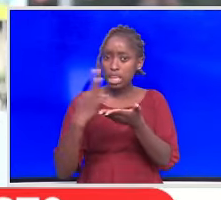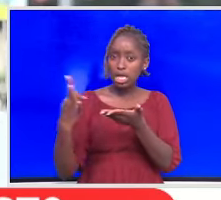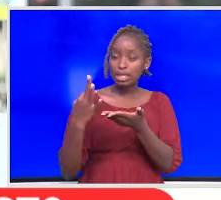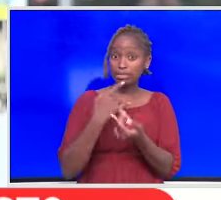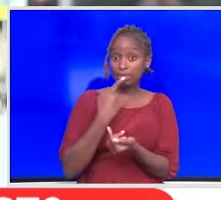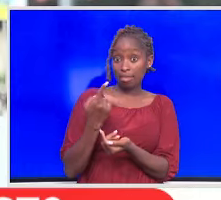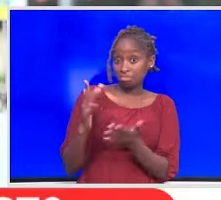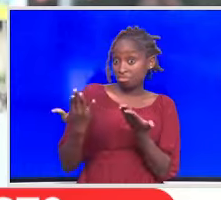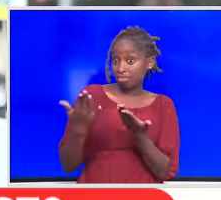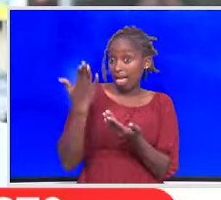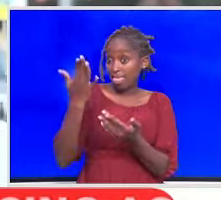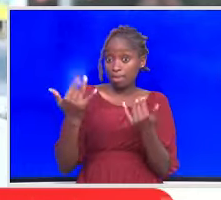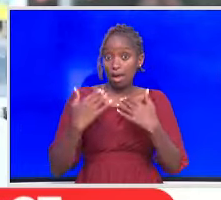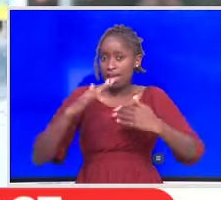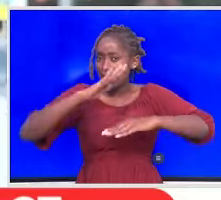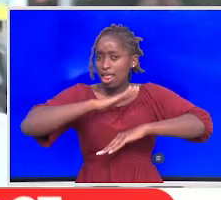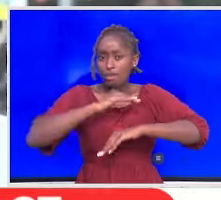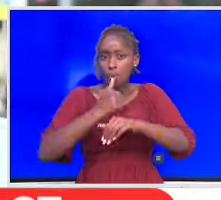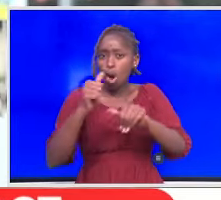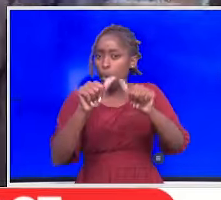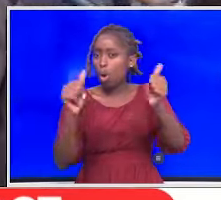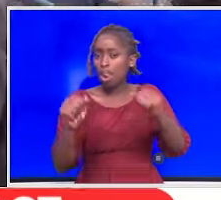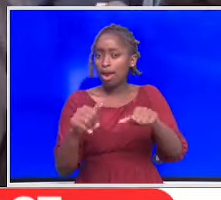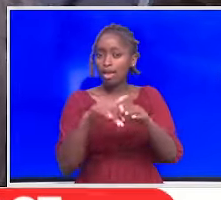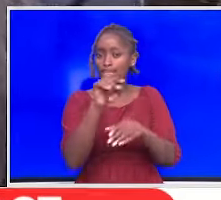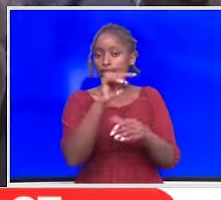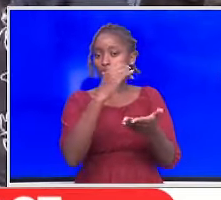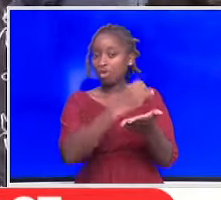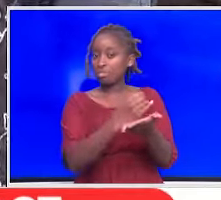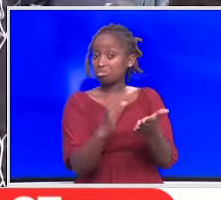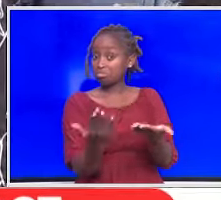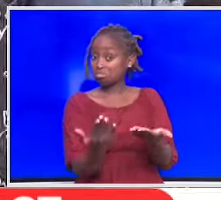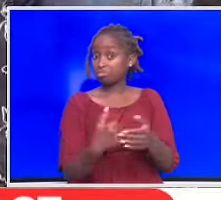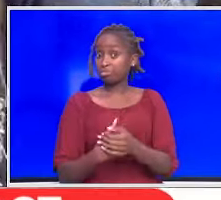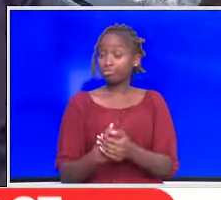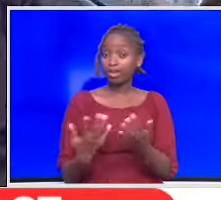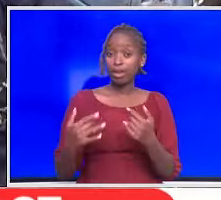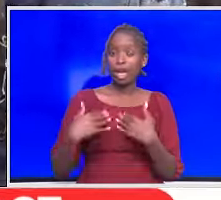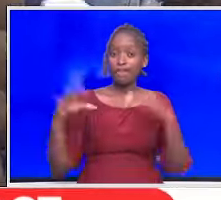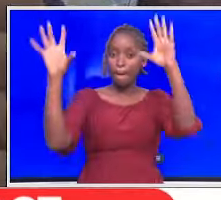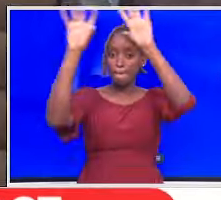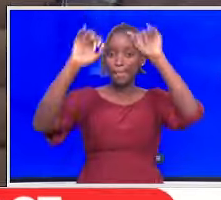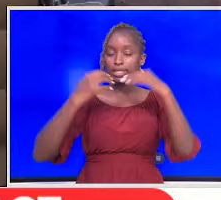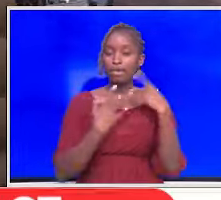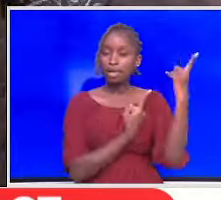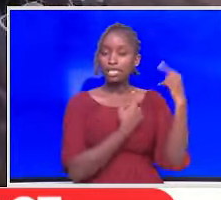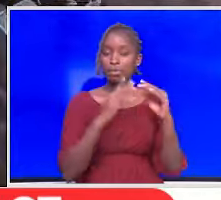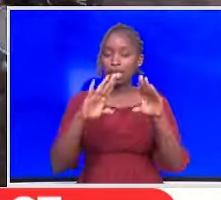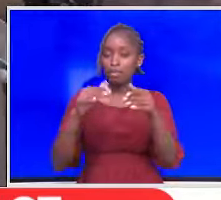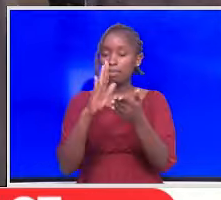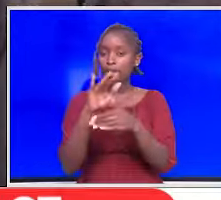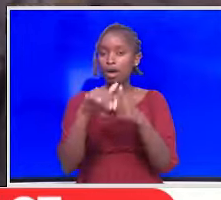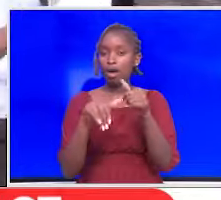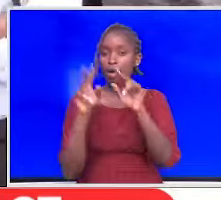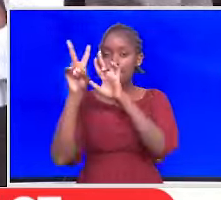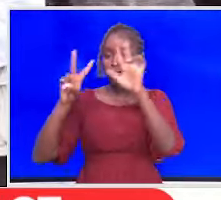in a span of three weeks, are they now competent to hold the offices? This as the head of state is expected to give more insights on the vision of his bottom-up